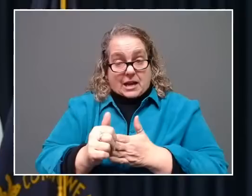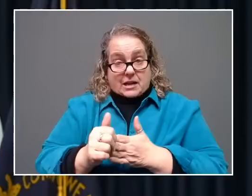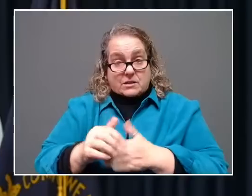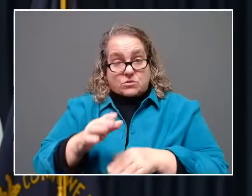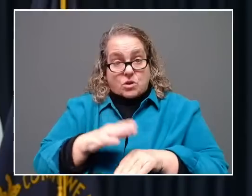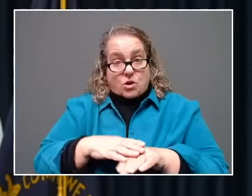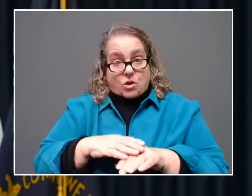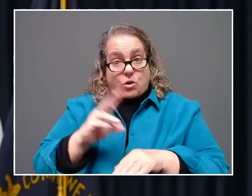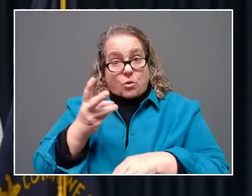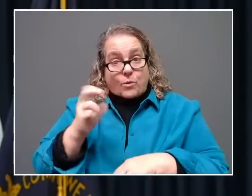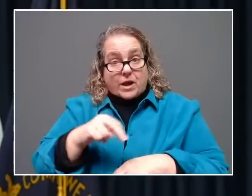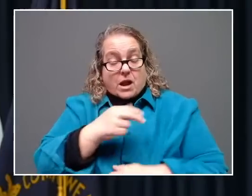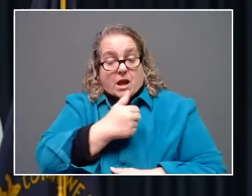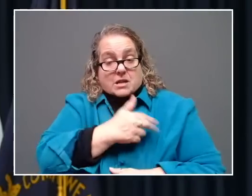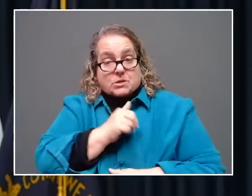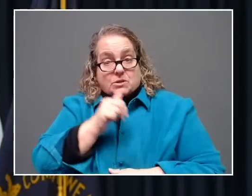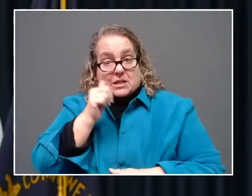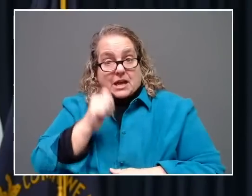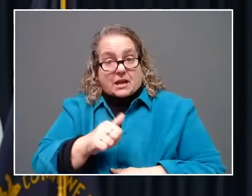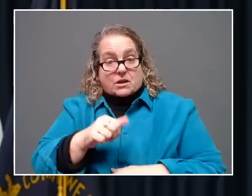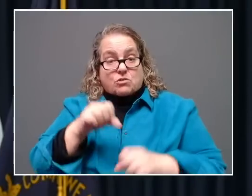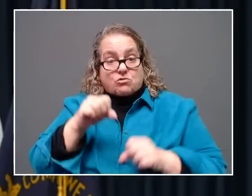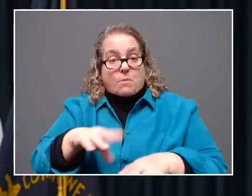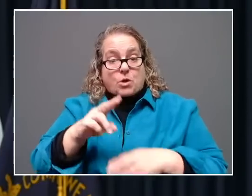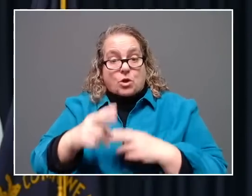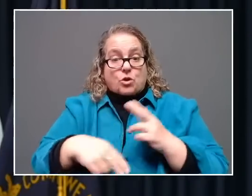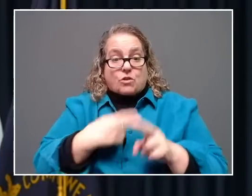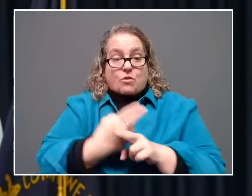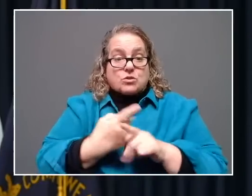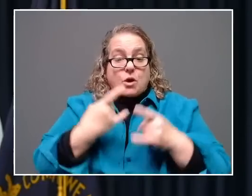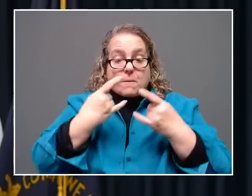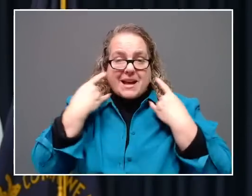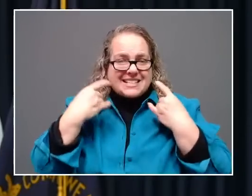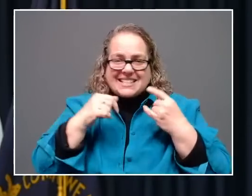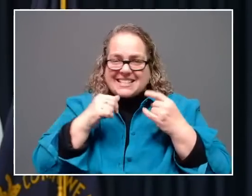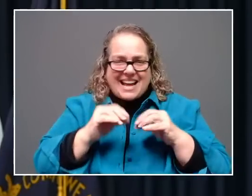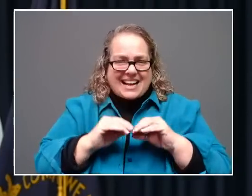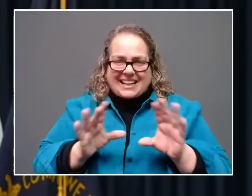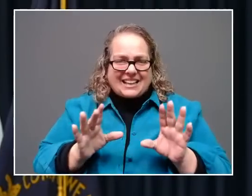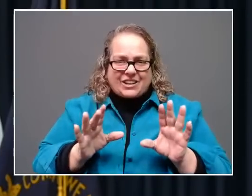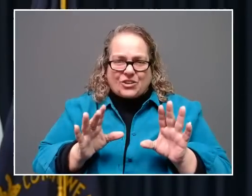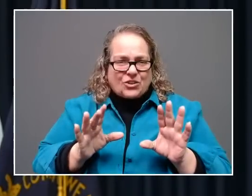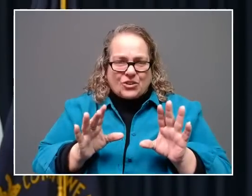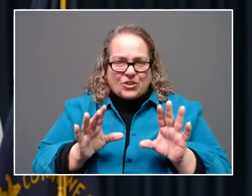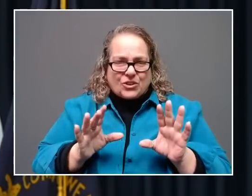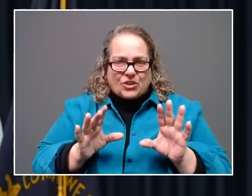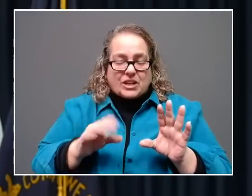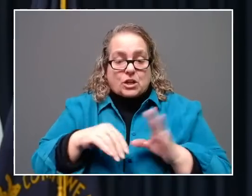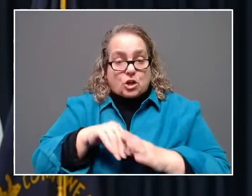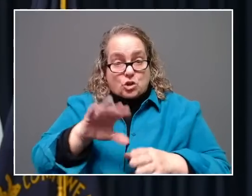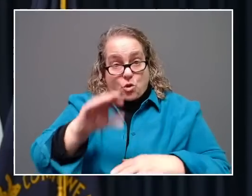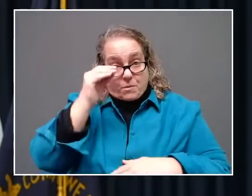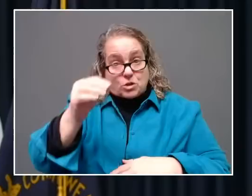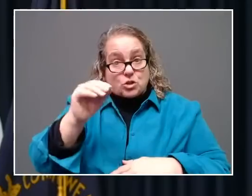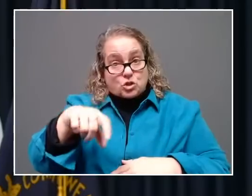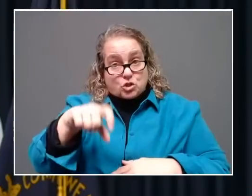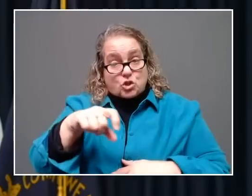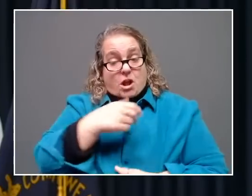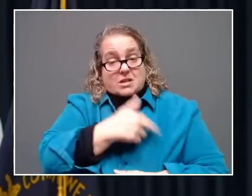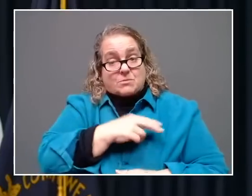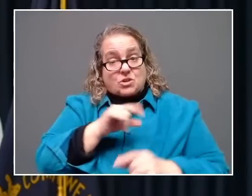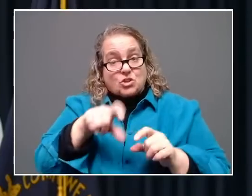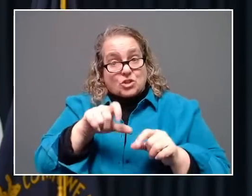when hospitals can drop universal masking aren't very clear. In your opinion, should hospitals still continue